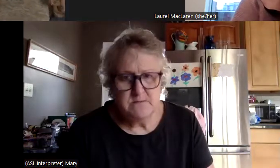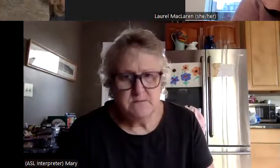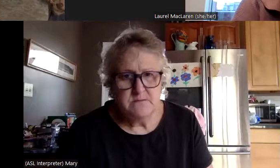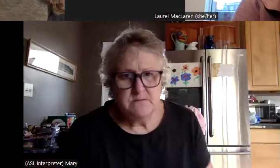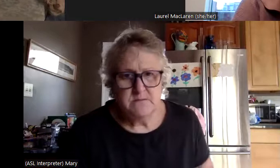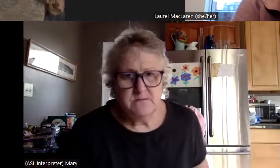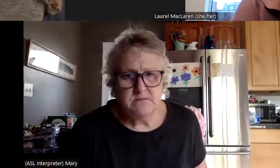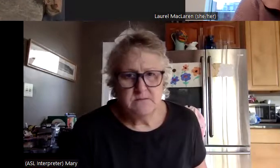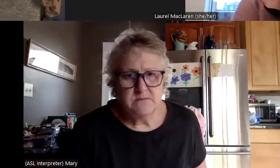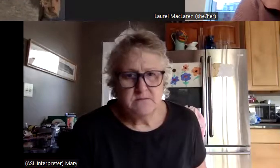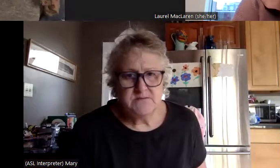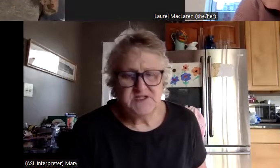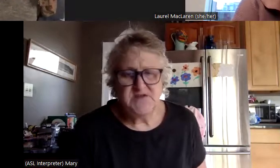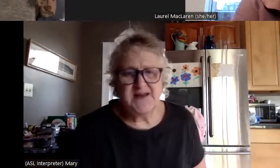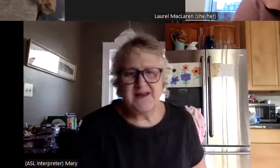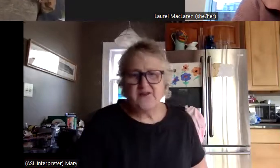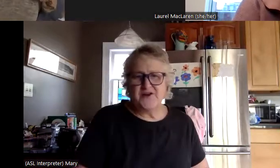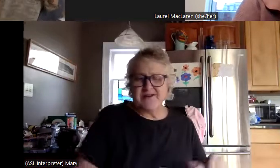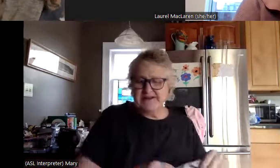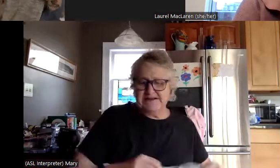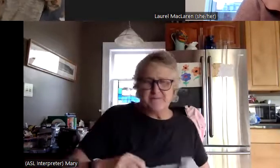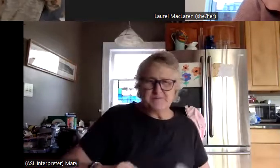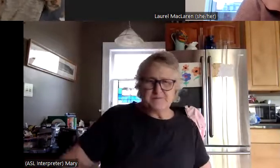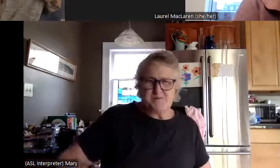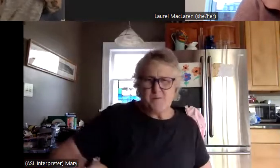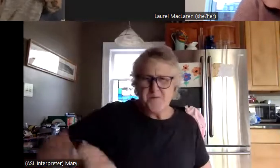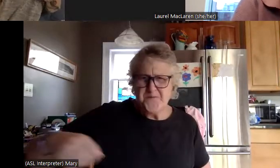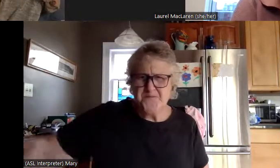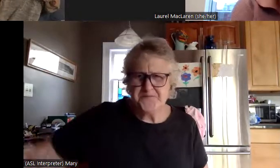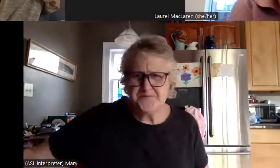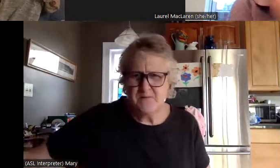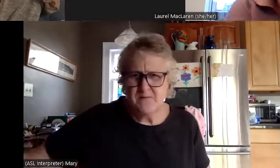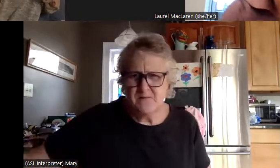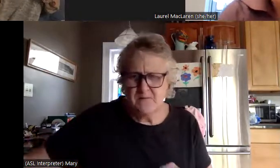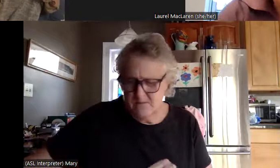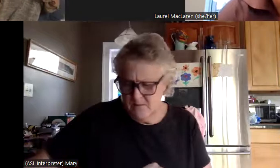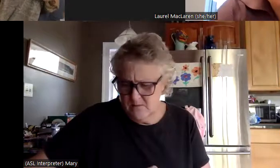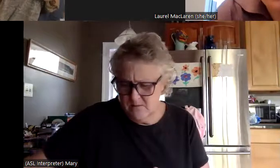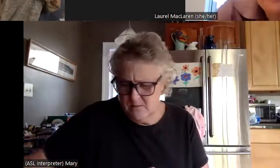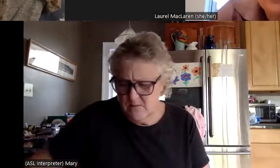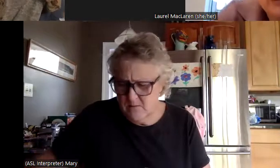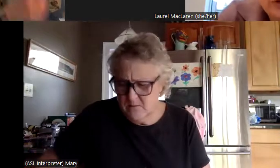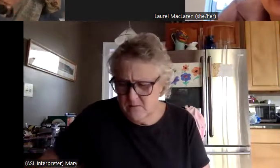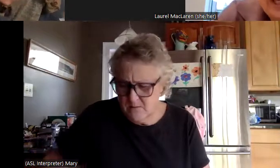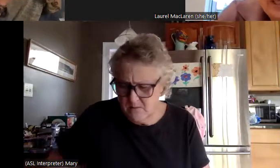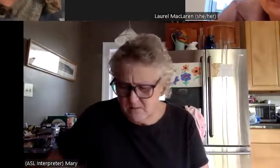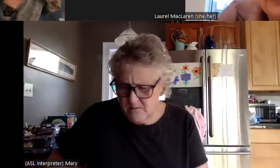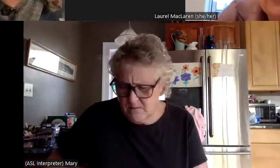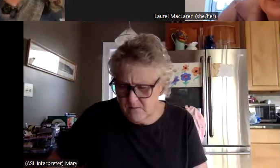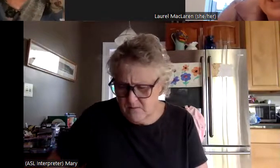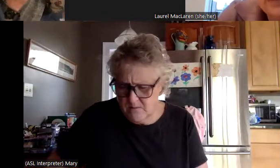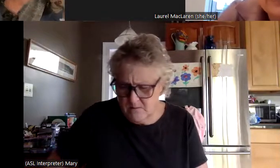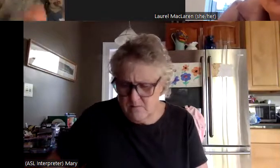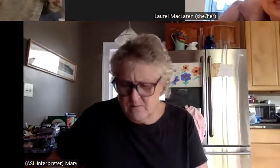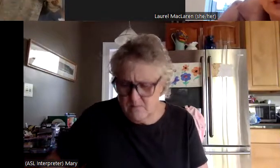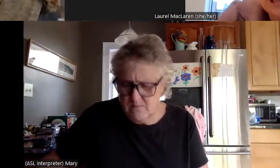40 and 50 this week. So I've been kind of You get any reminding of the myself. hurricane? Yeah. I mean, that's where some of the tail area. end of the rain came